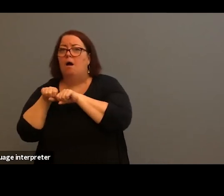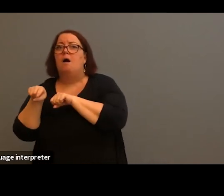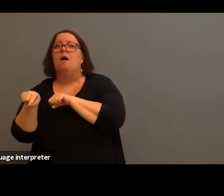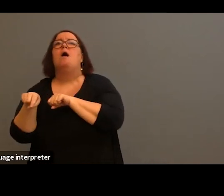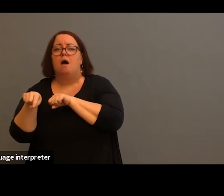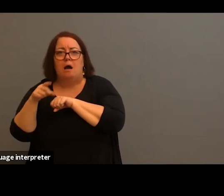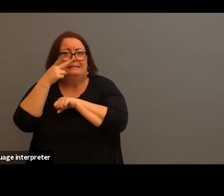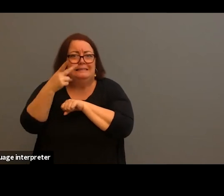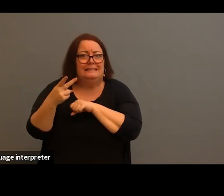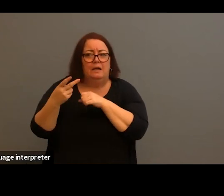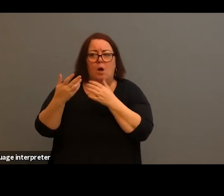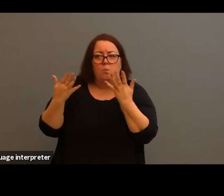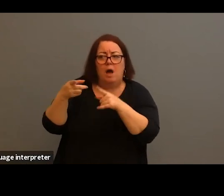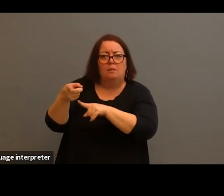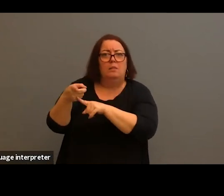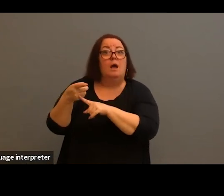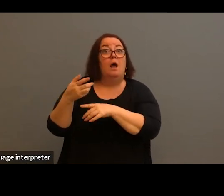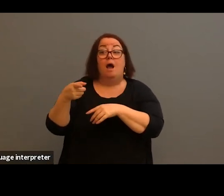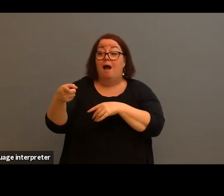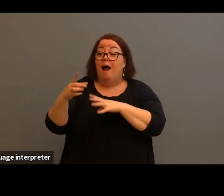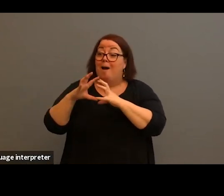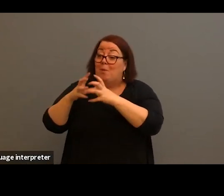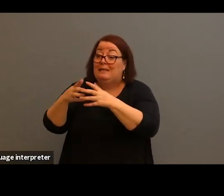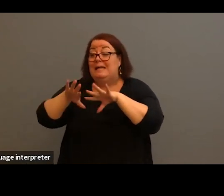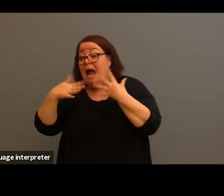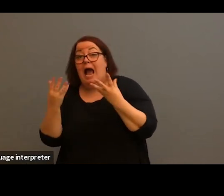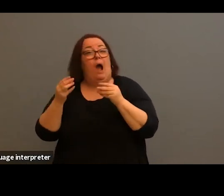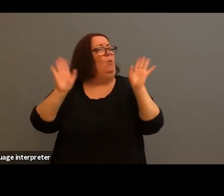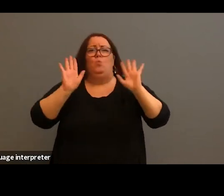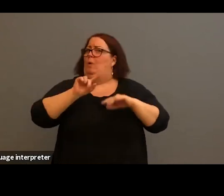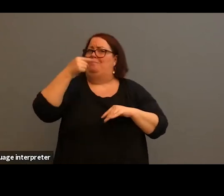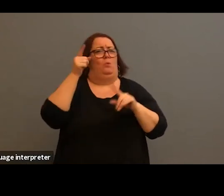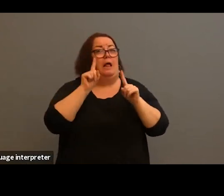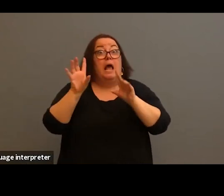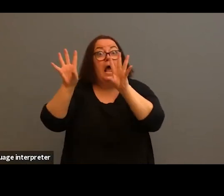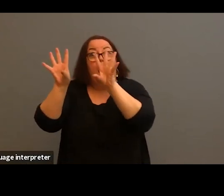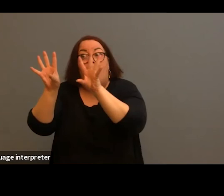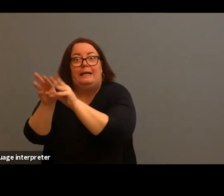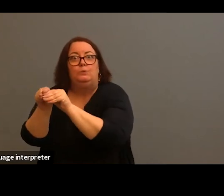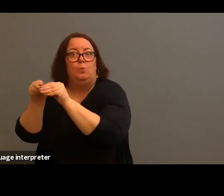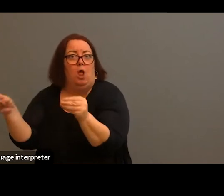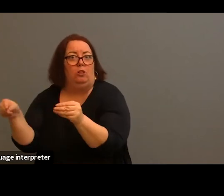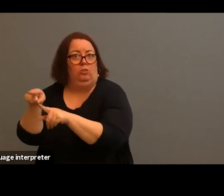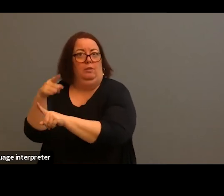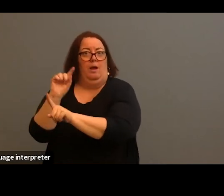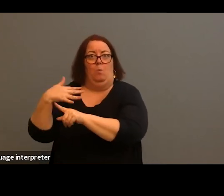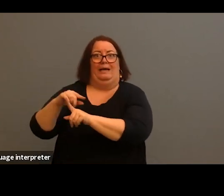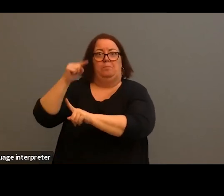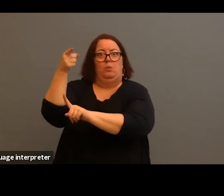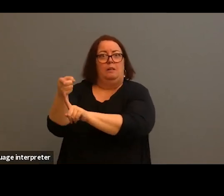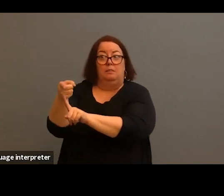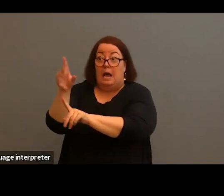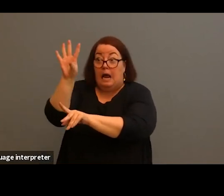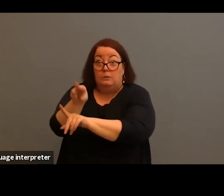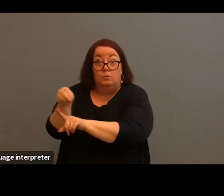or whether you are having a service delivering or you have a process ongoing, how can you make sure by